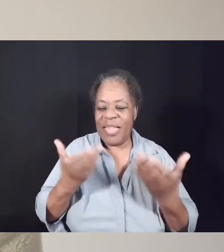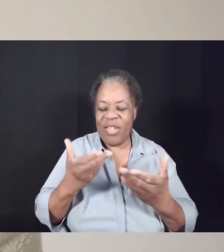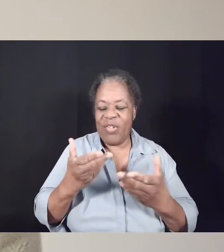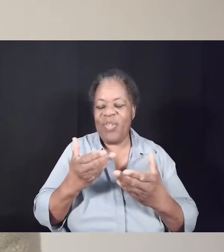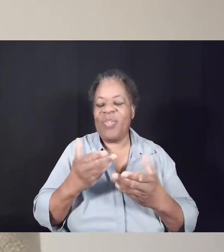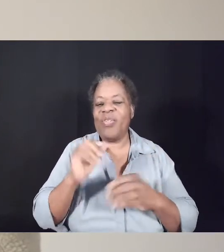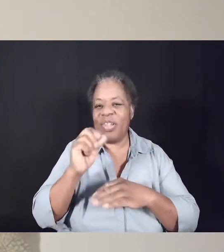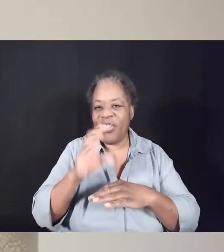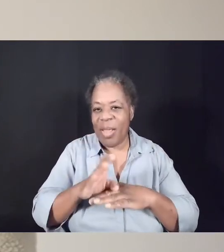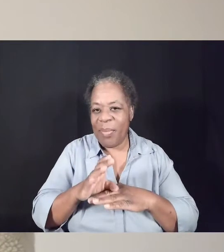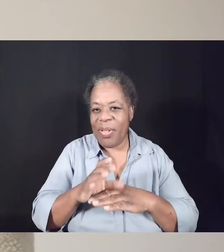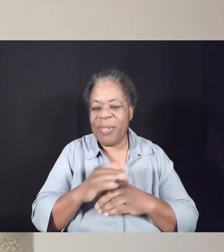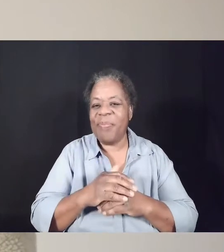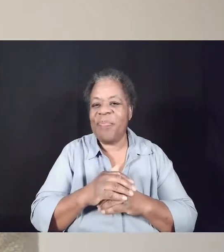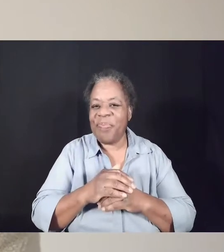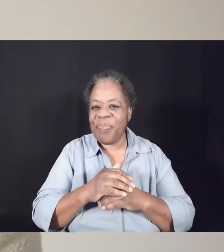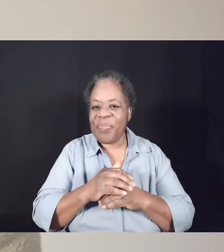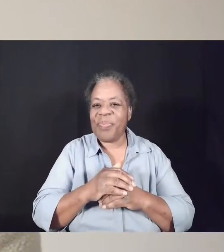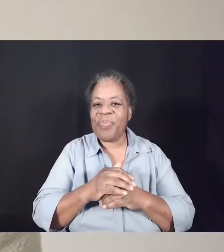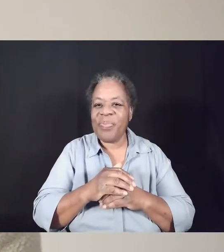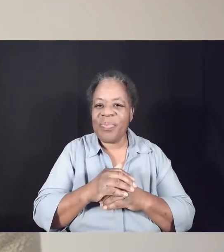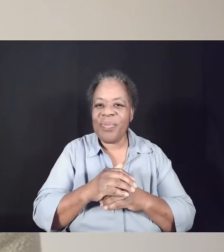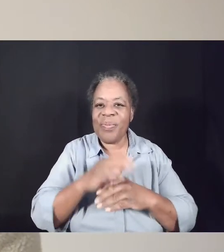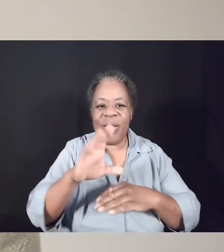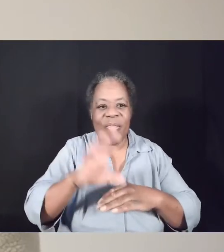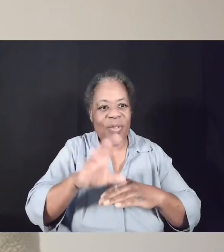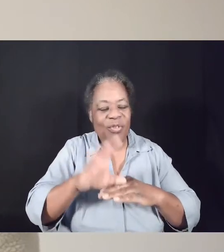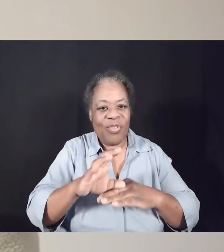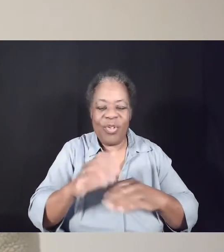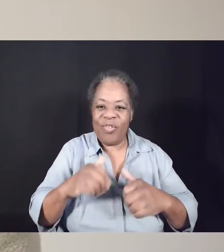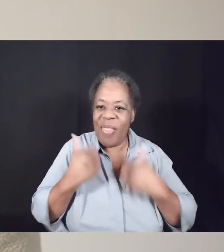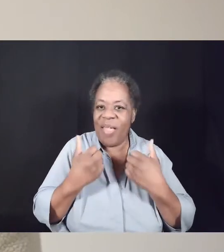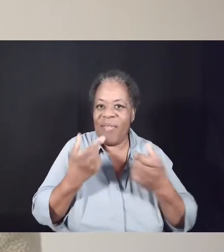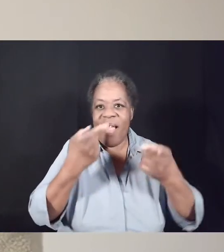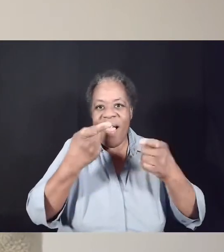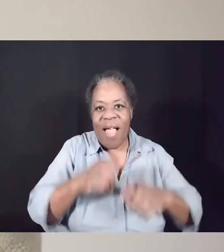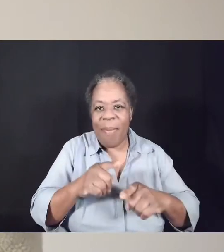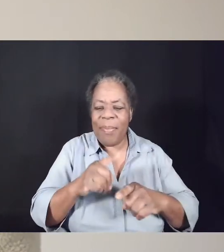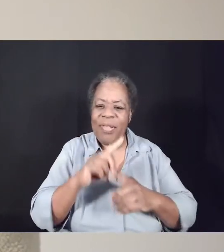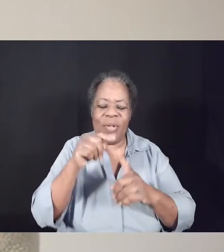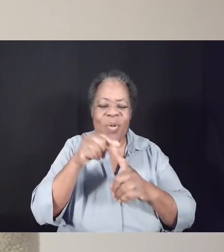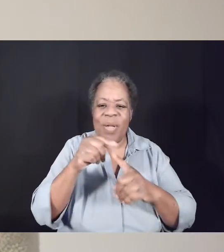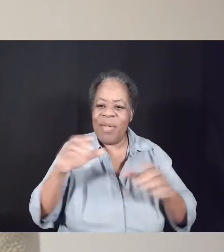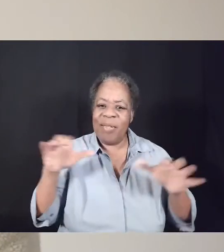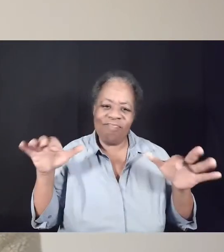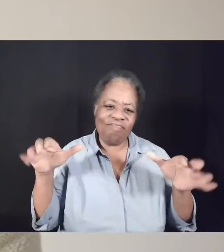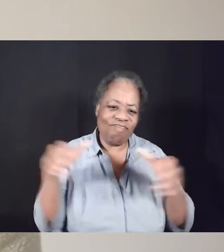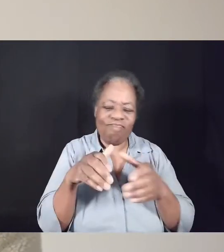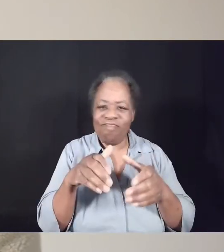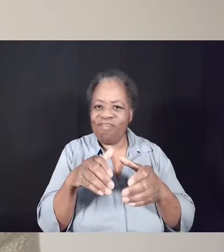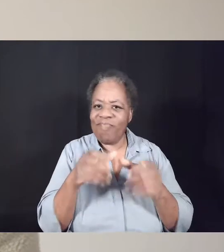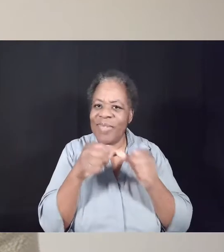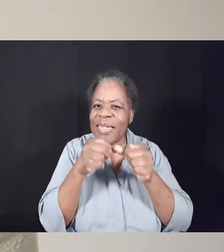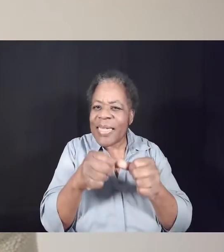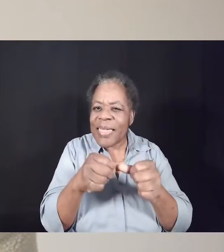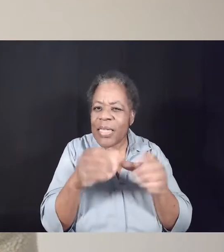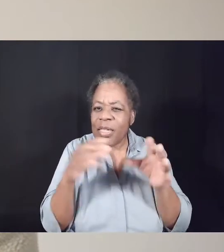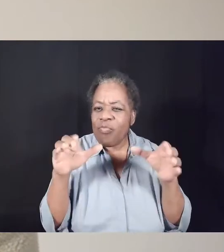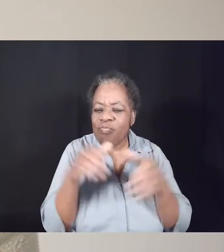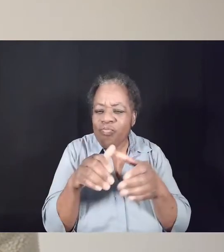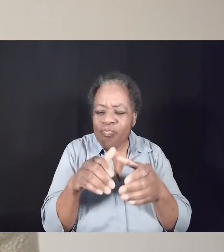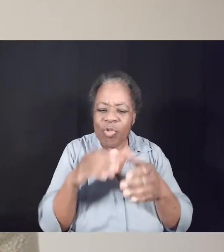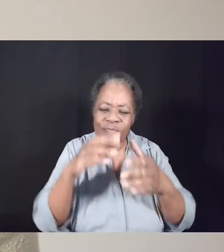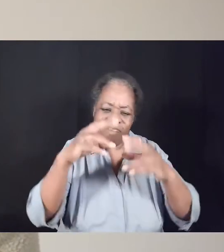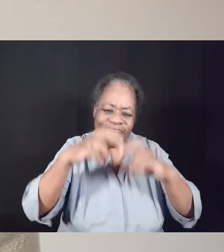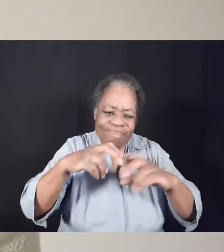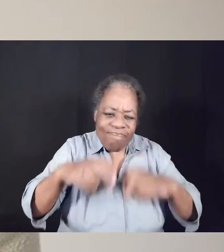And it's where the real life of the church takes place as we gather together with a consistent small group of other believers to dig into God's word,